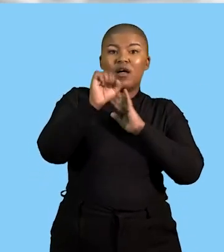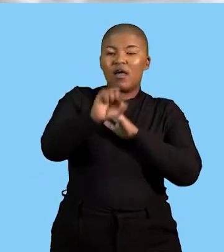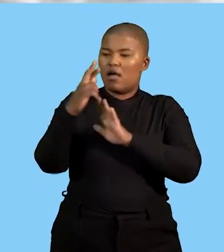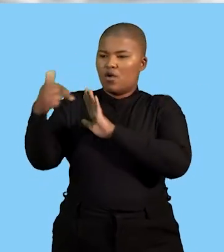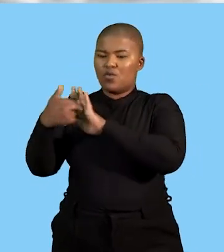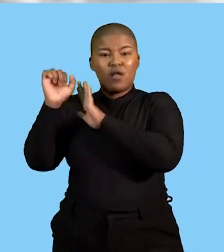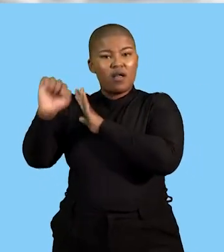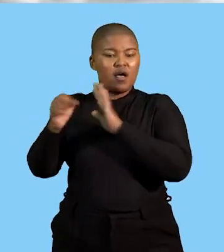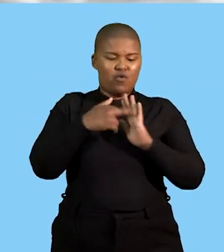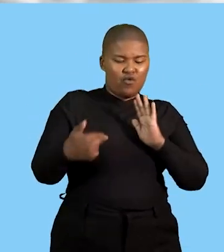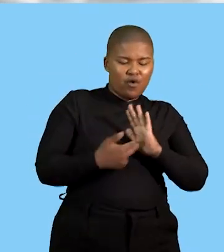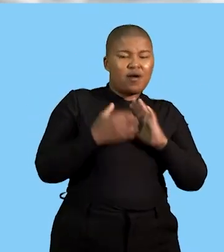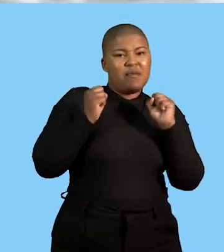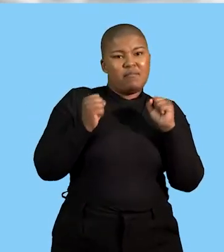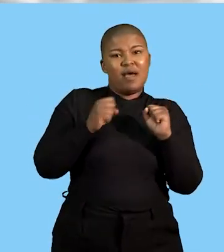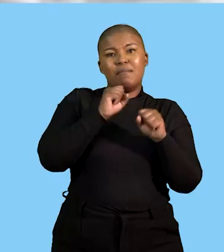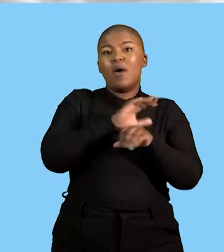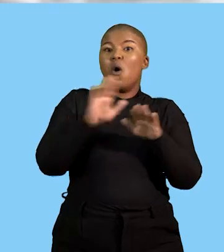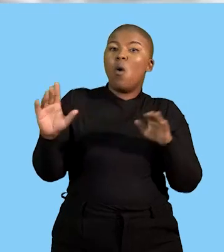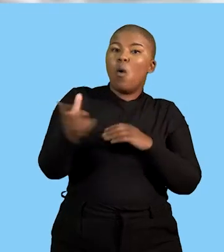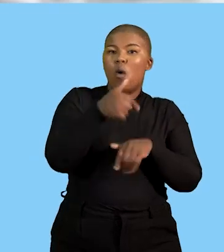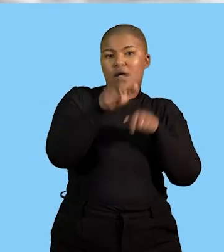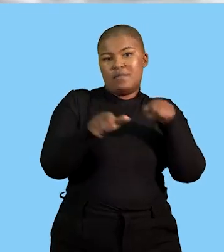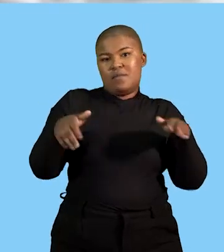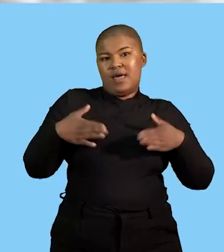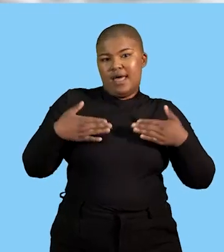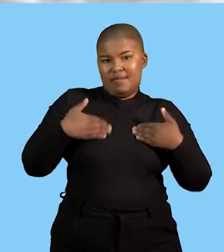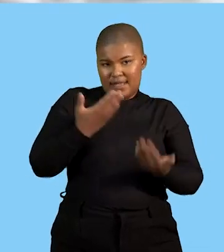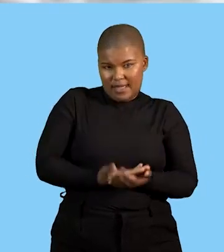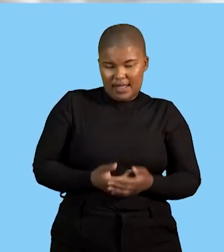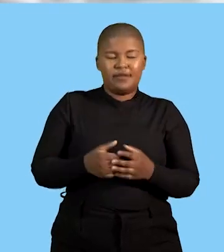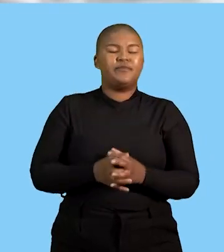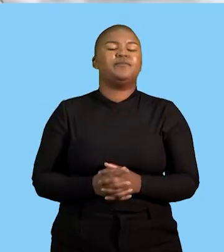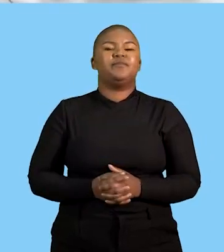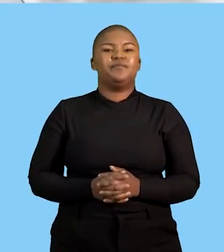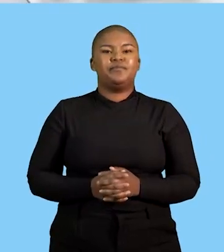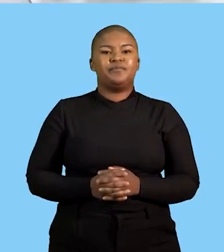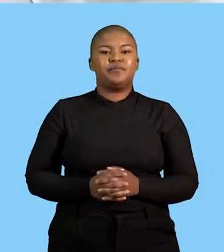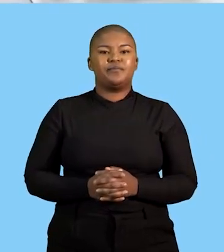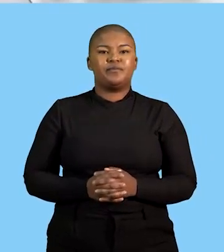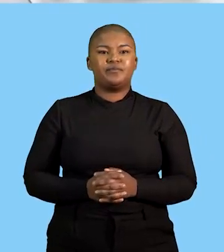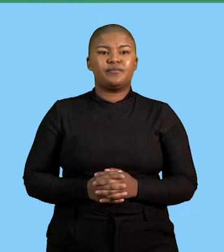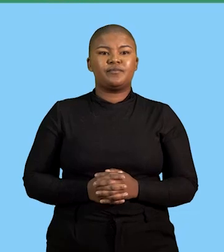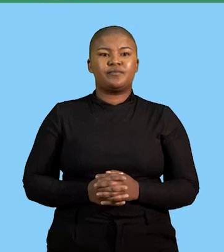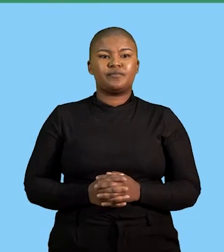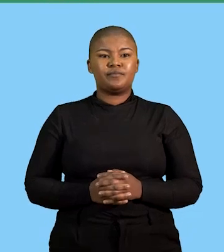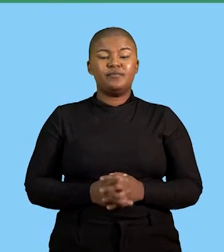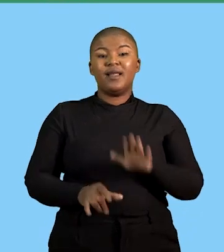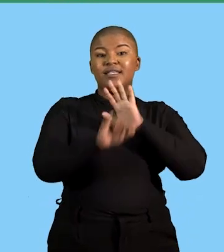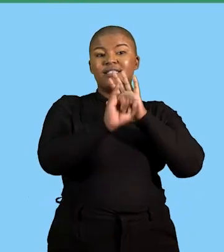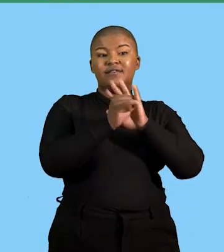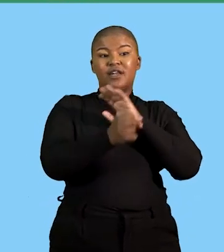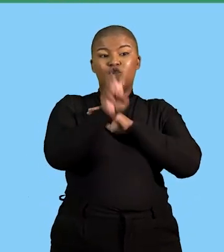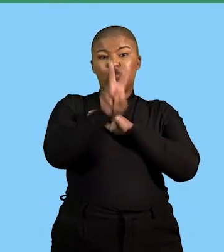as a manager in making sure that you keep everyone performing in the workplace. Now, identify the